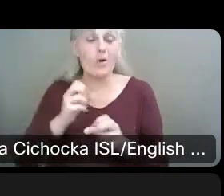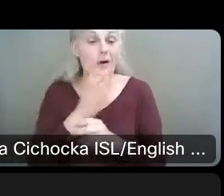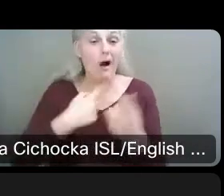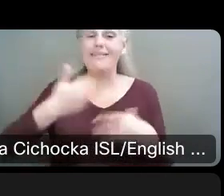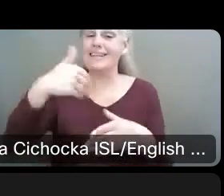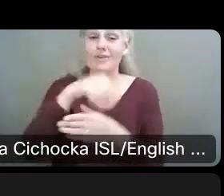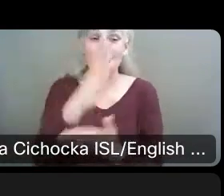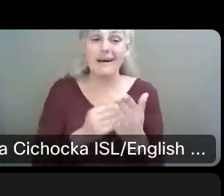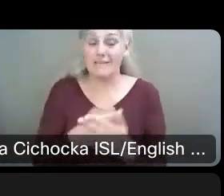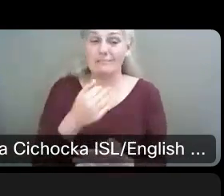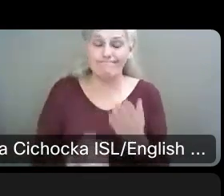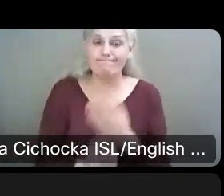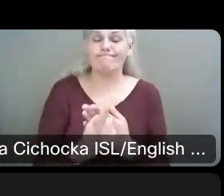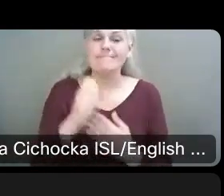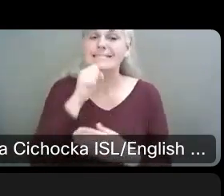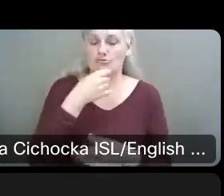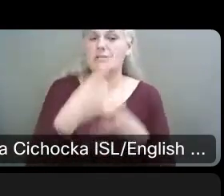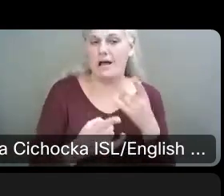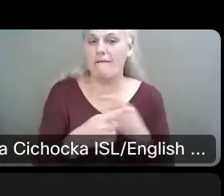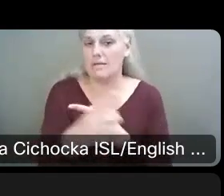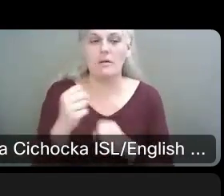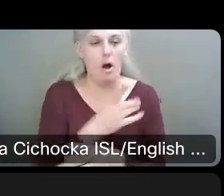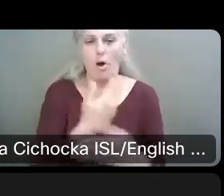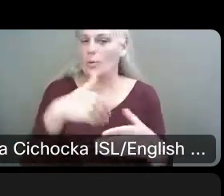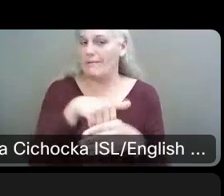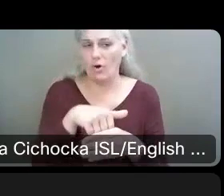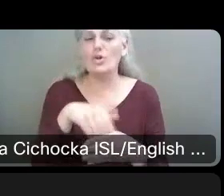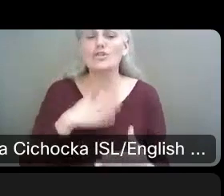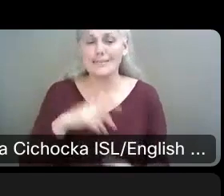that has gone badly wrong, and just have a think about that.